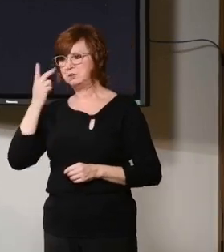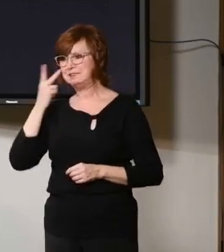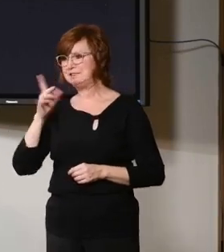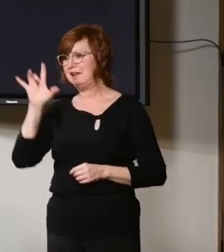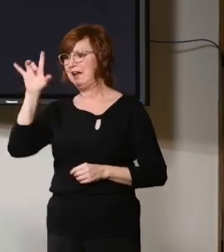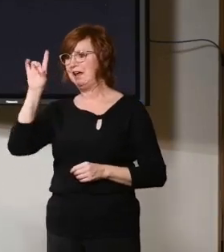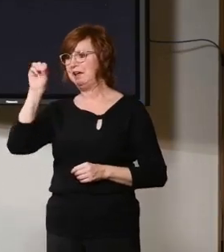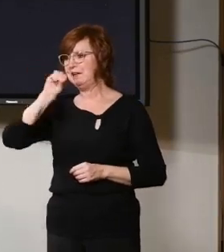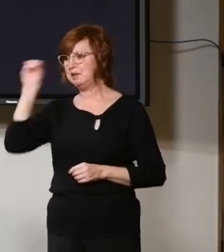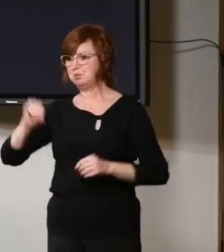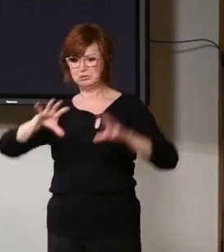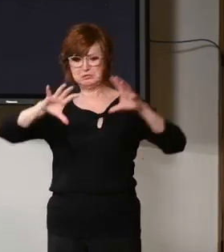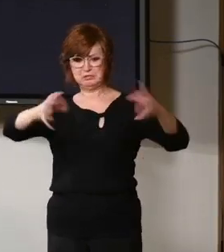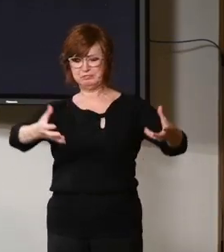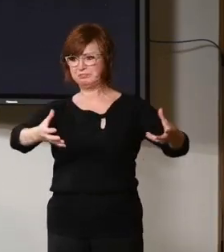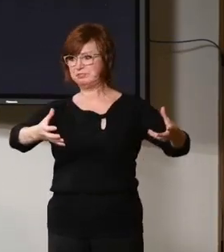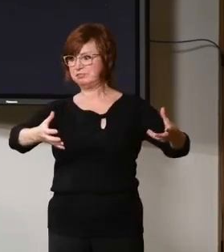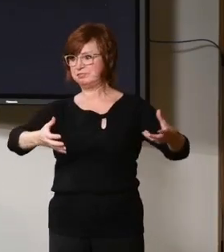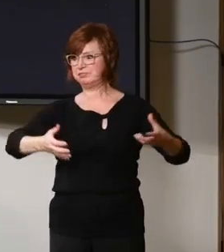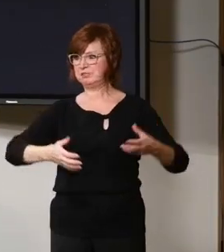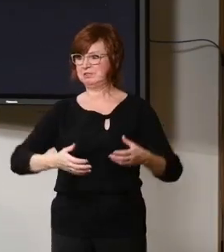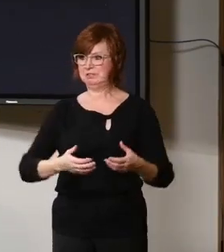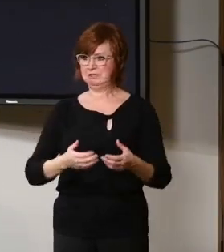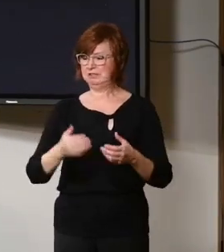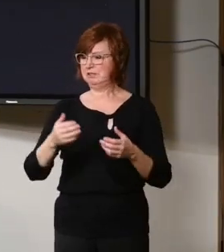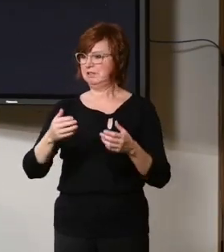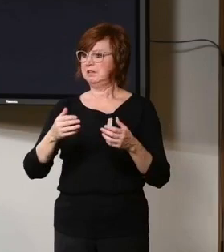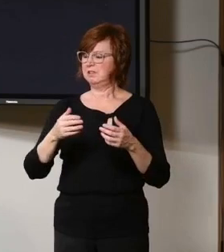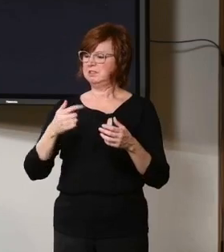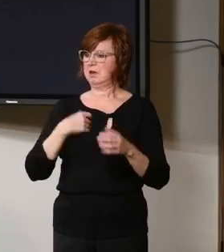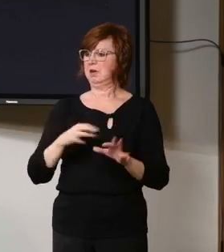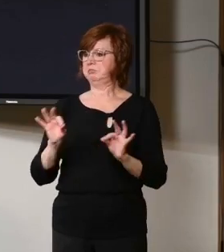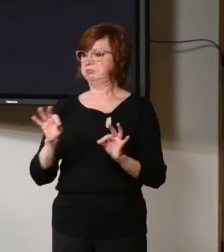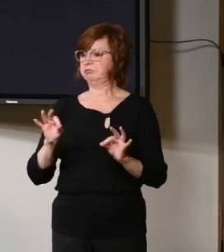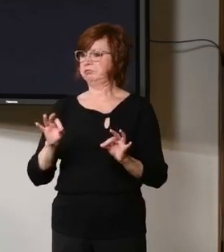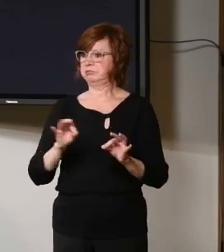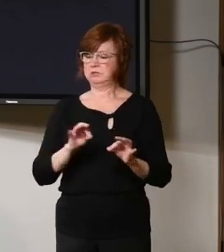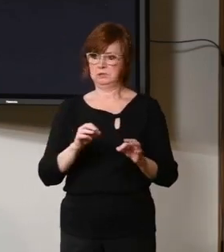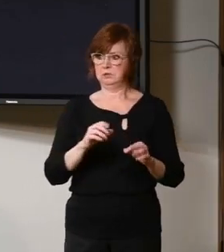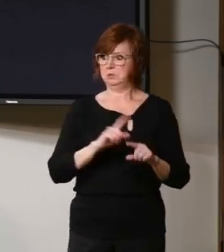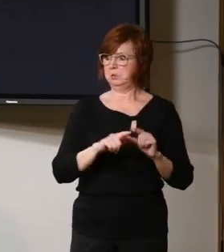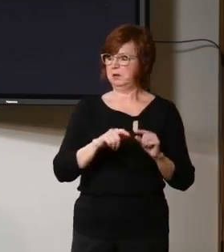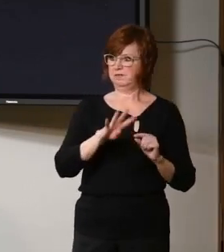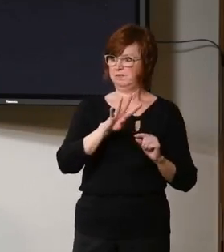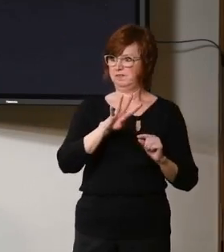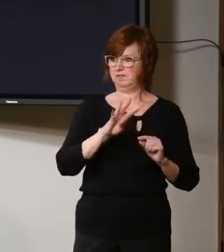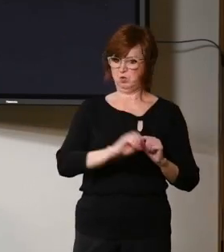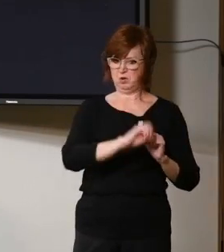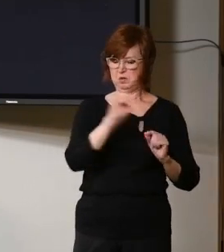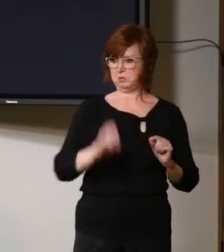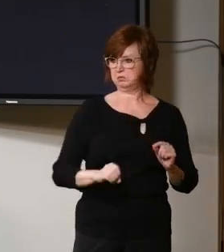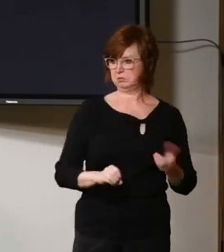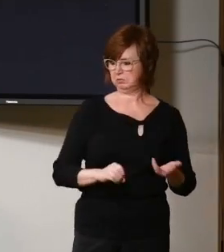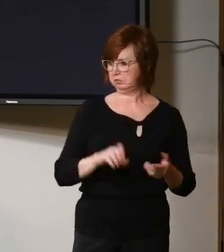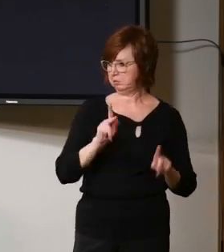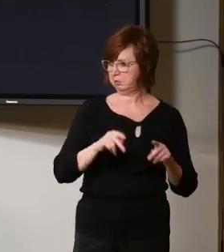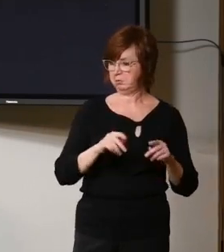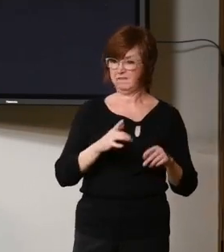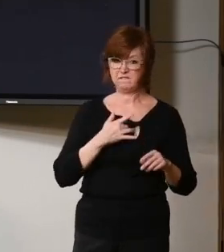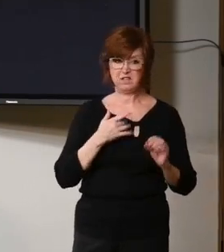80%, 40% actually have symptoms that are so mild that if we weren't so hyper aware of our symptoms, we wouldn't even notice